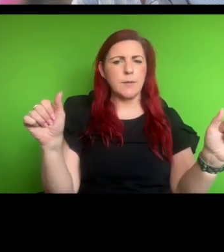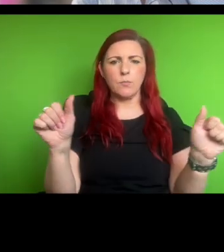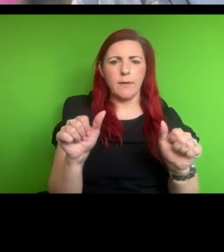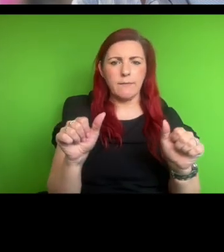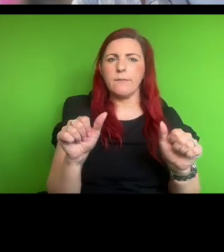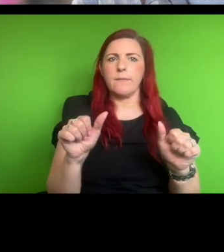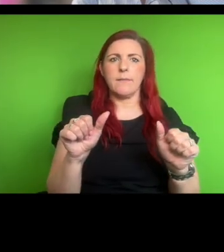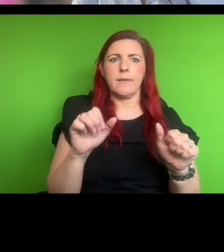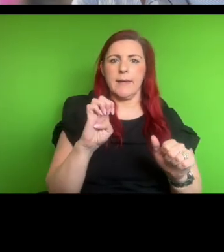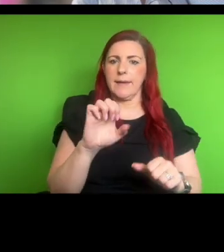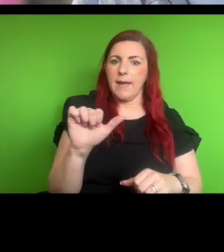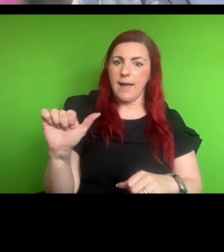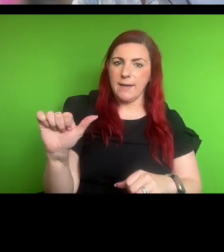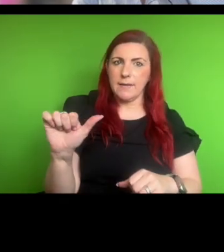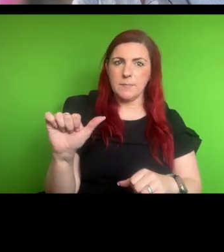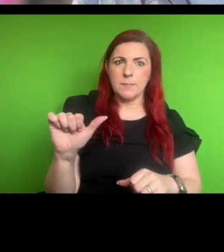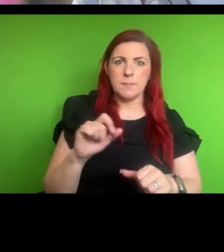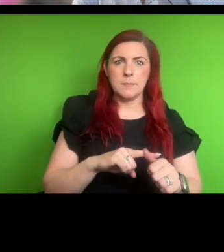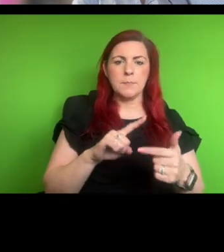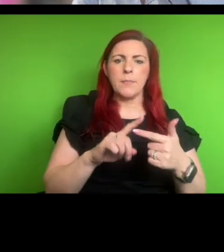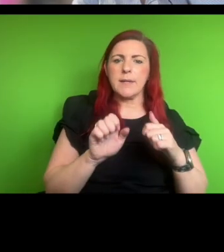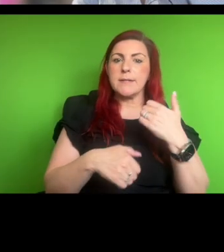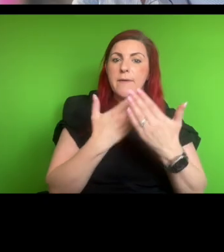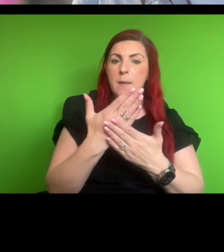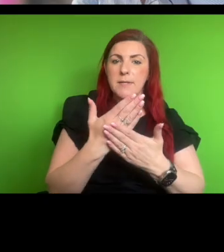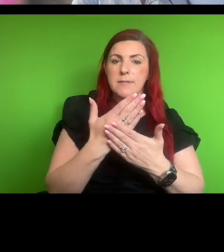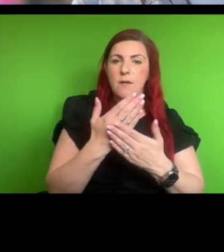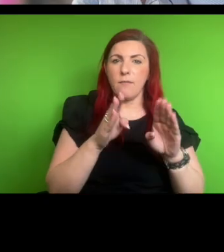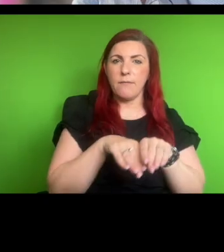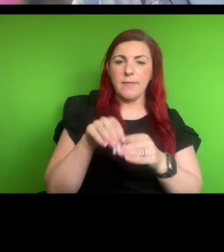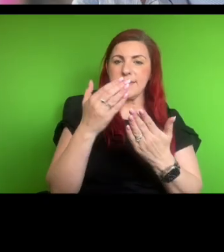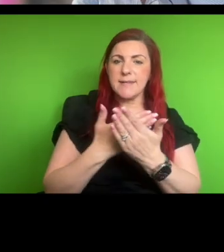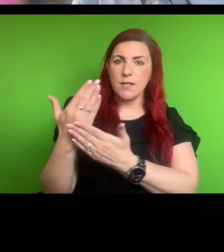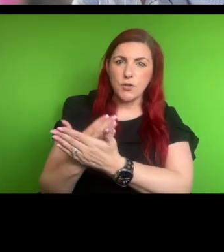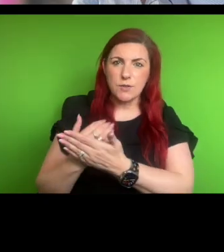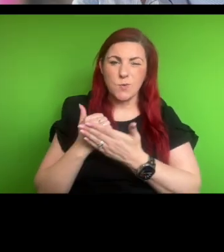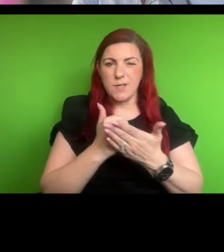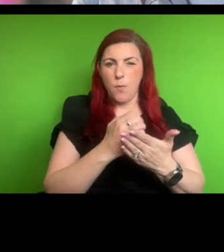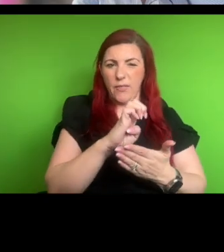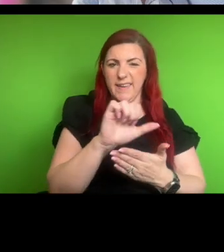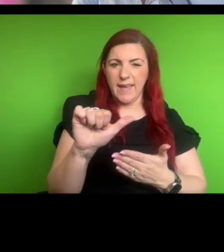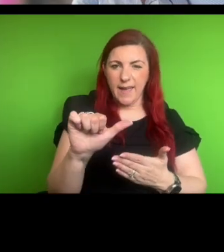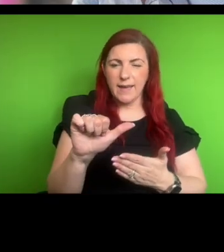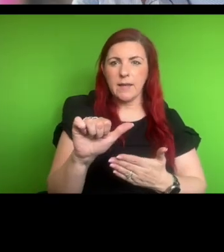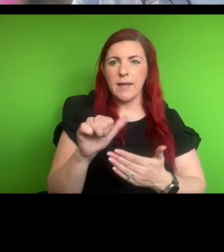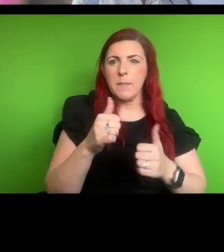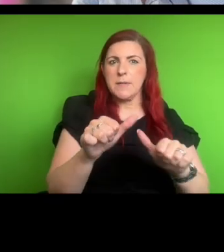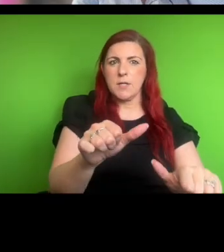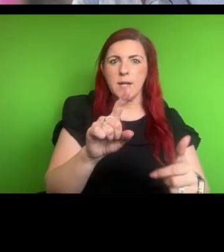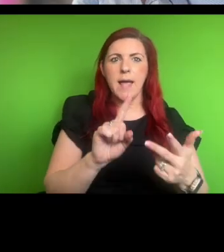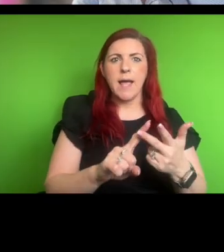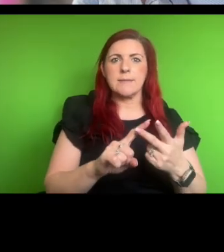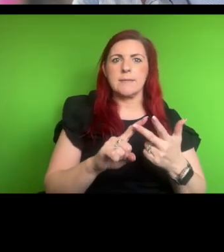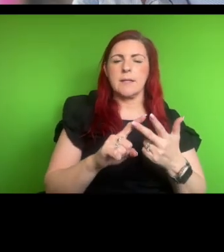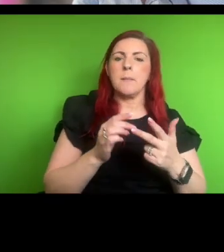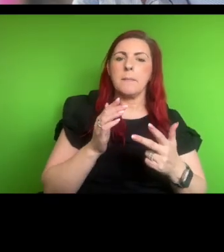EAA, development of the standards in the support of the EAA, and Mandate 587. And we're going to have a